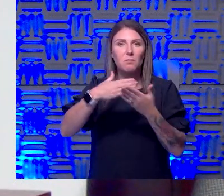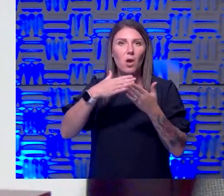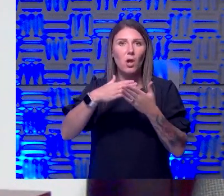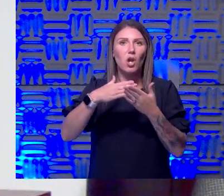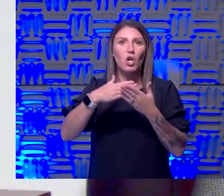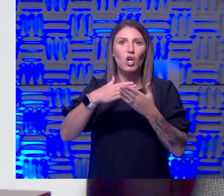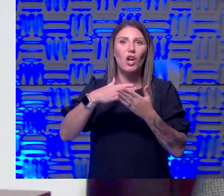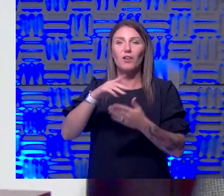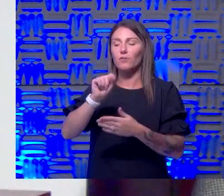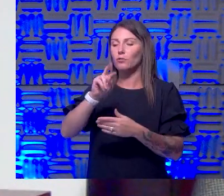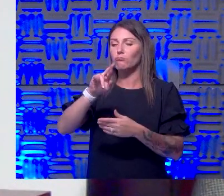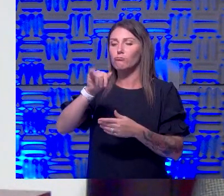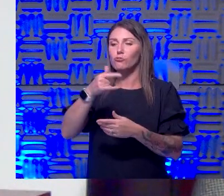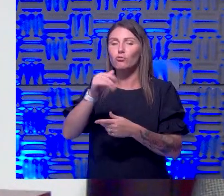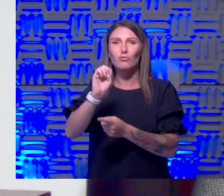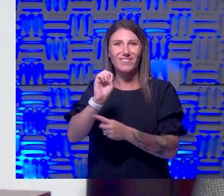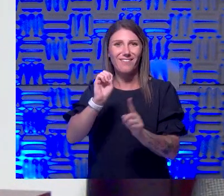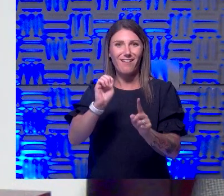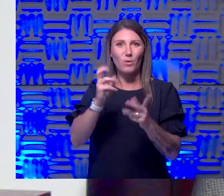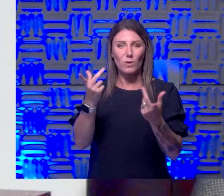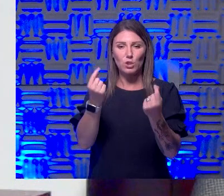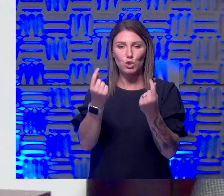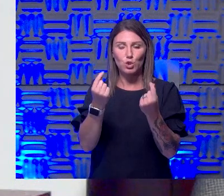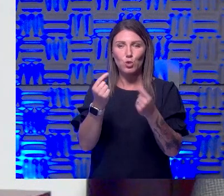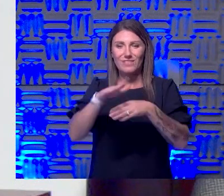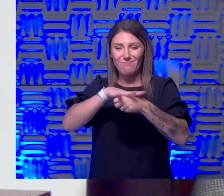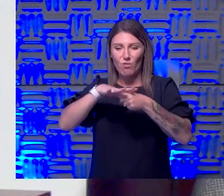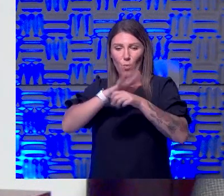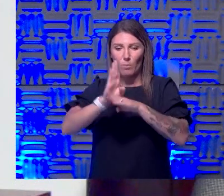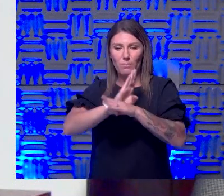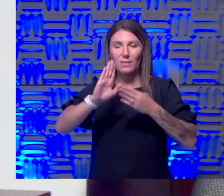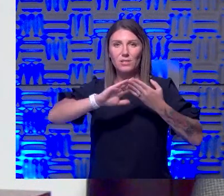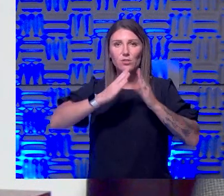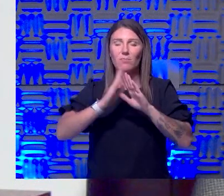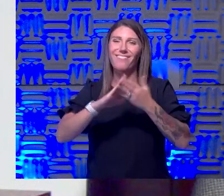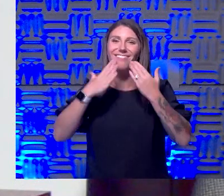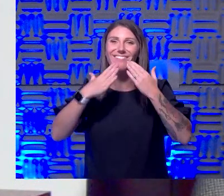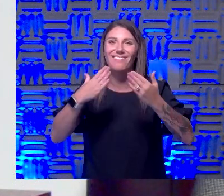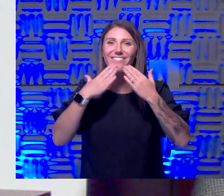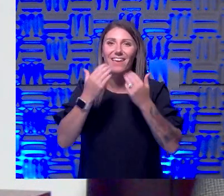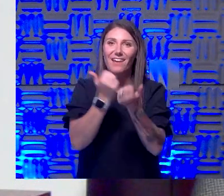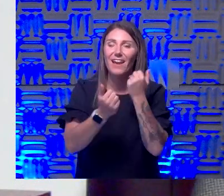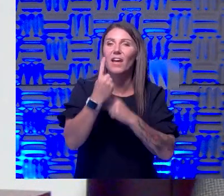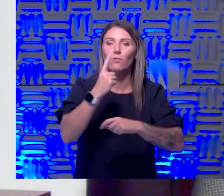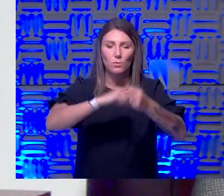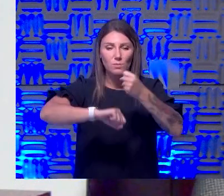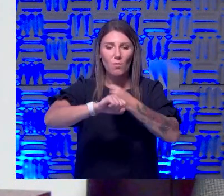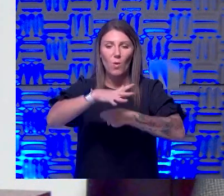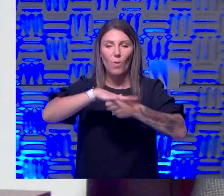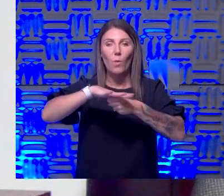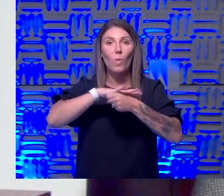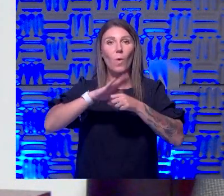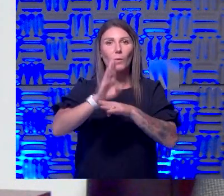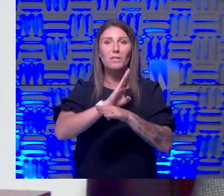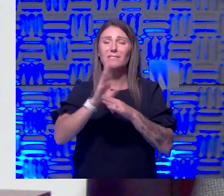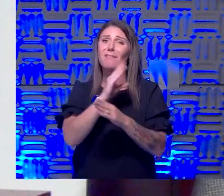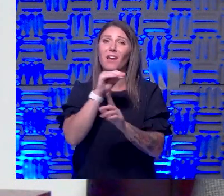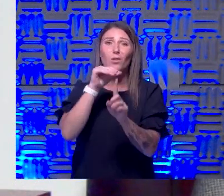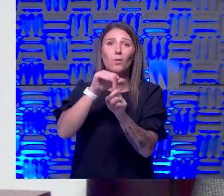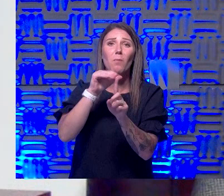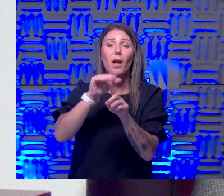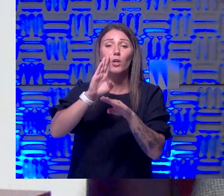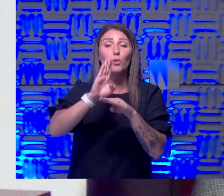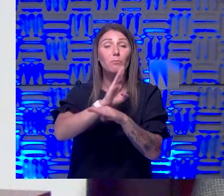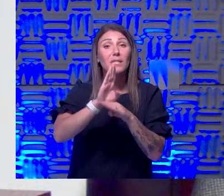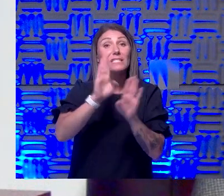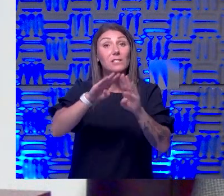triage is for our local business community, and to thank everyone for supporting local businesses. And just as a reminder, business